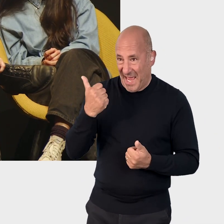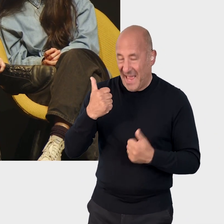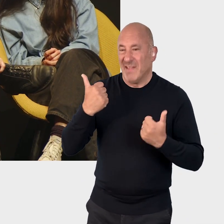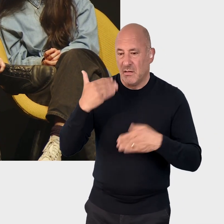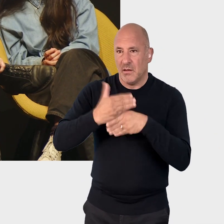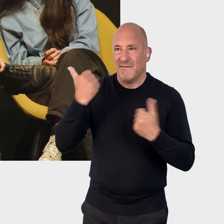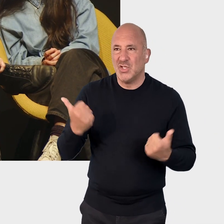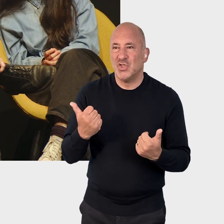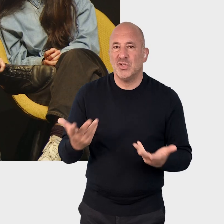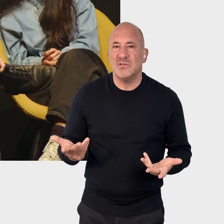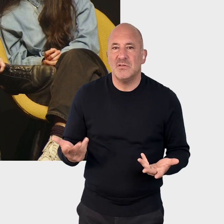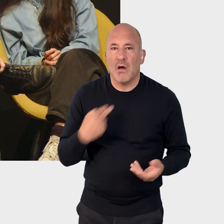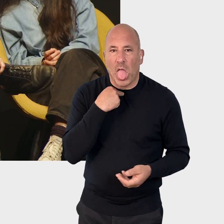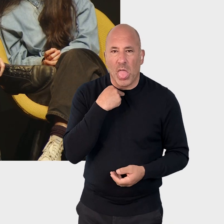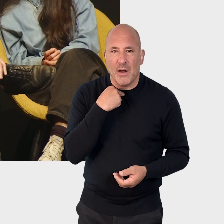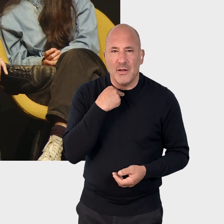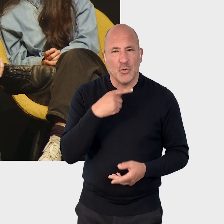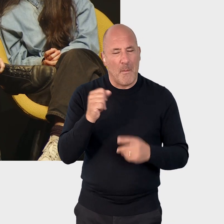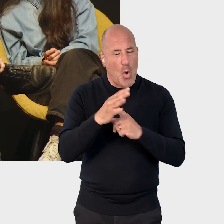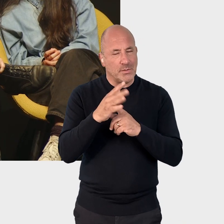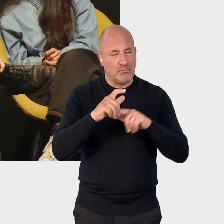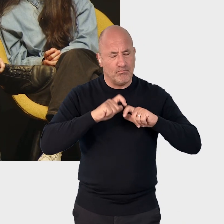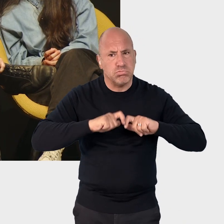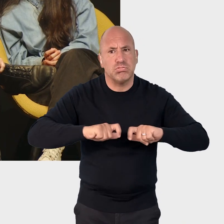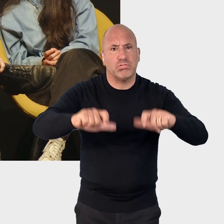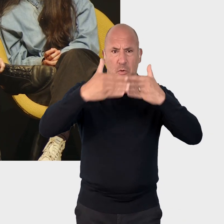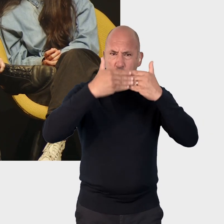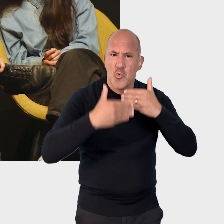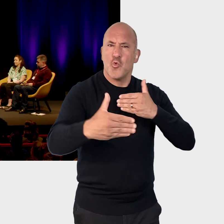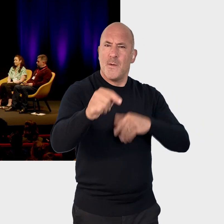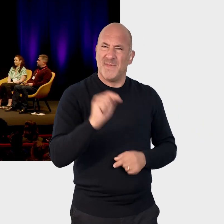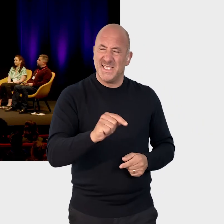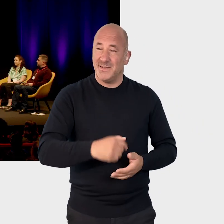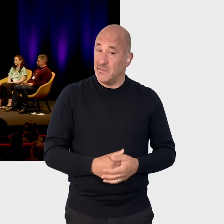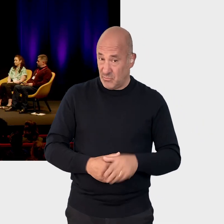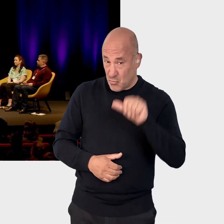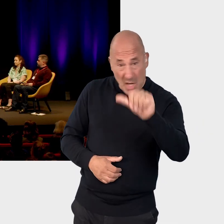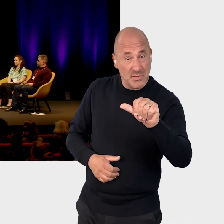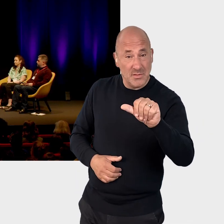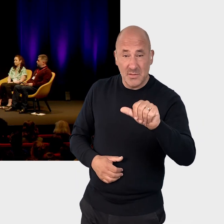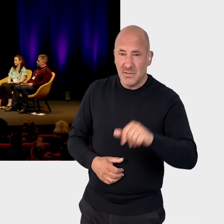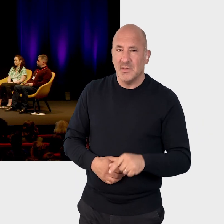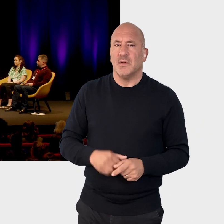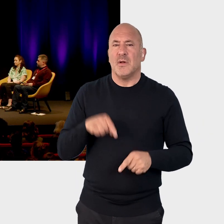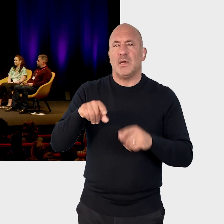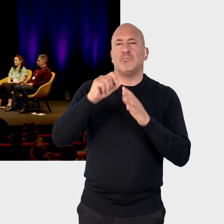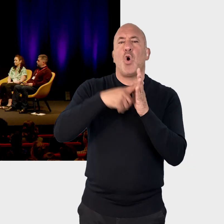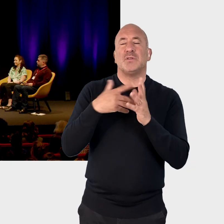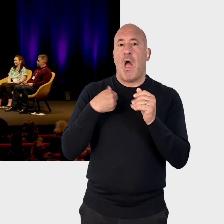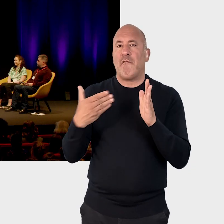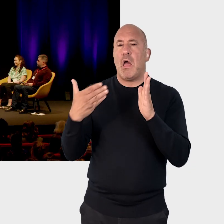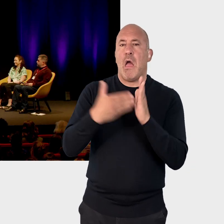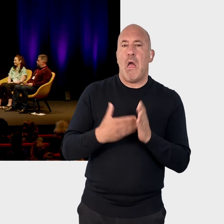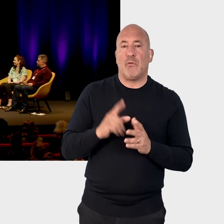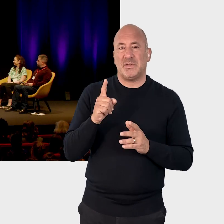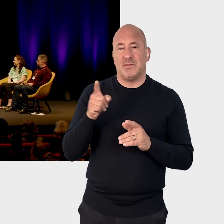just appears and disappears, because I guess communities have had a lot of that. So it feels really important that it has that length.